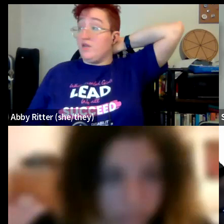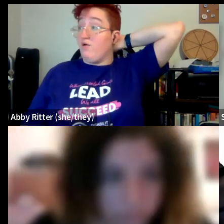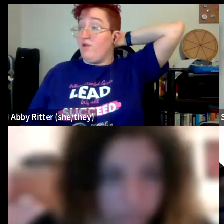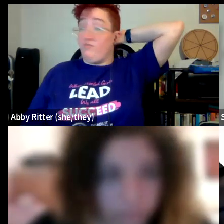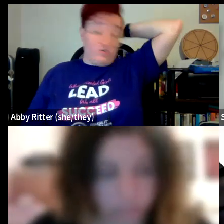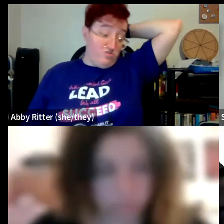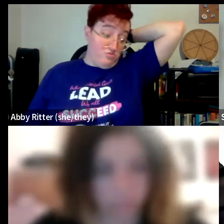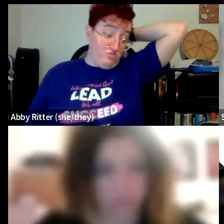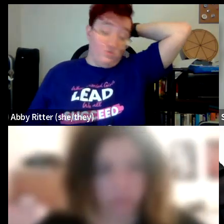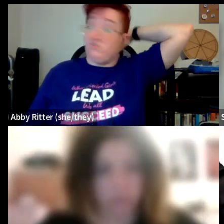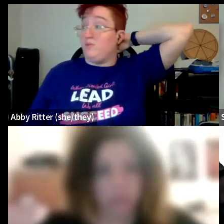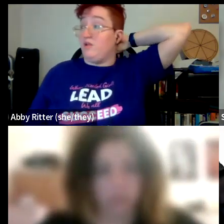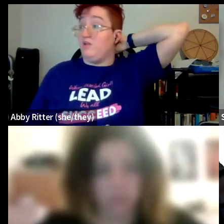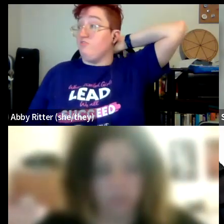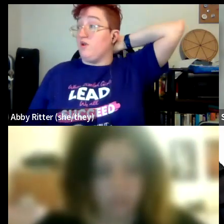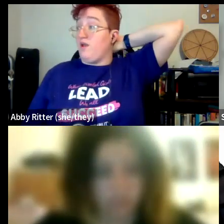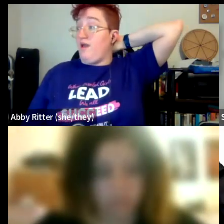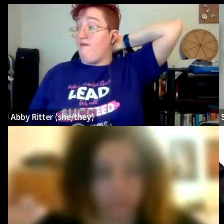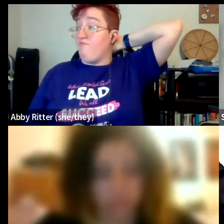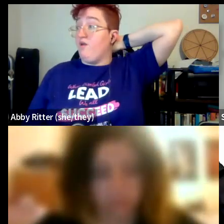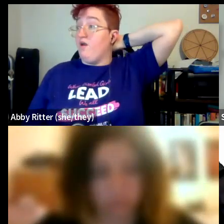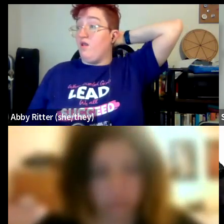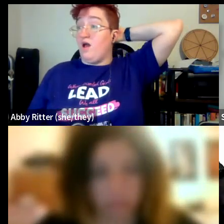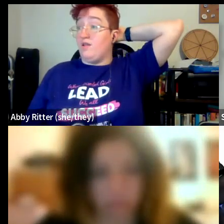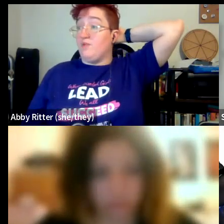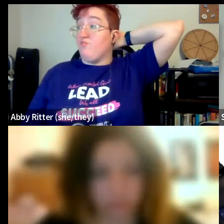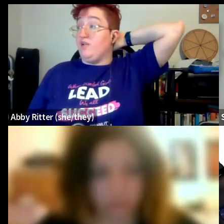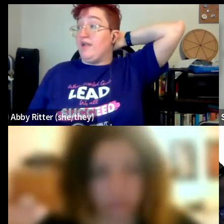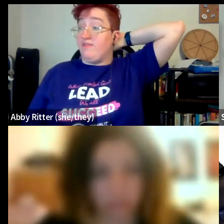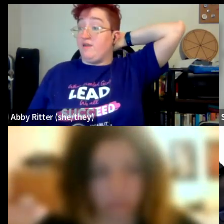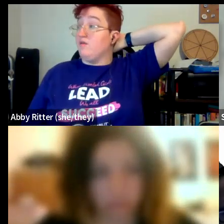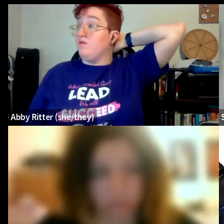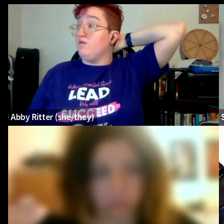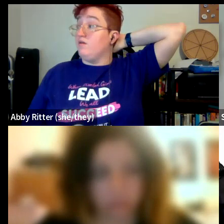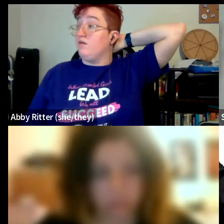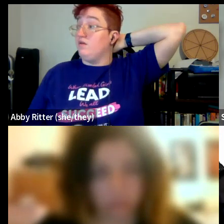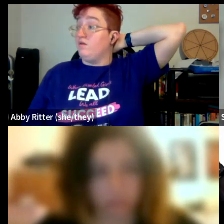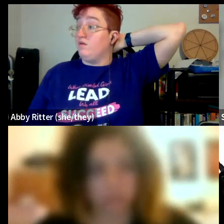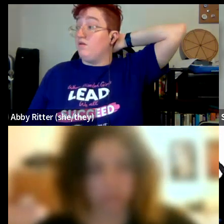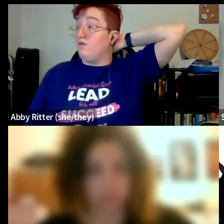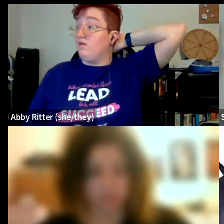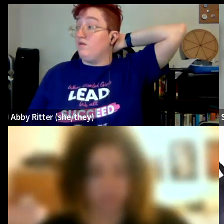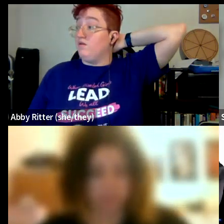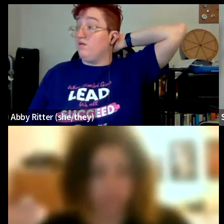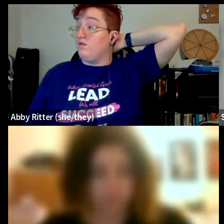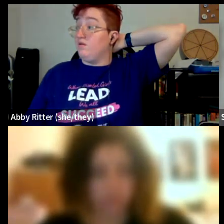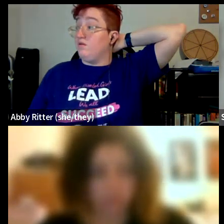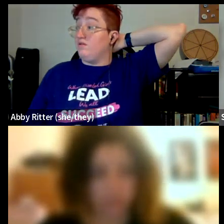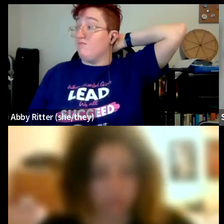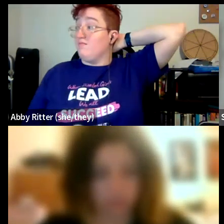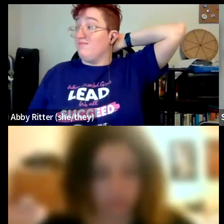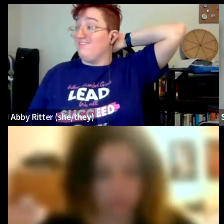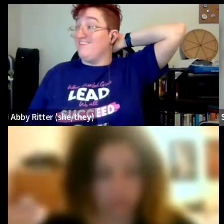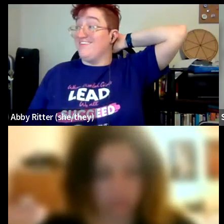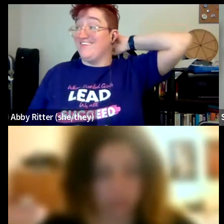right, I'm gonna go head over to disability history. Let me know if you need anything. Thanks. Have a good day. Have a